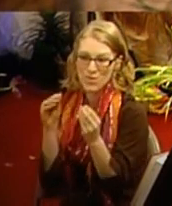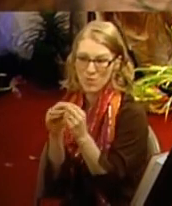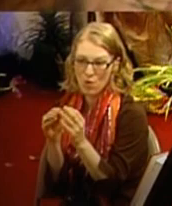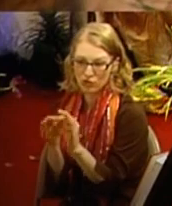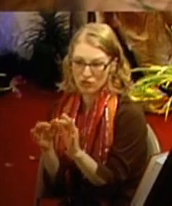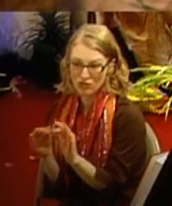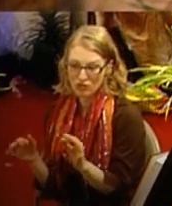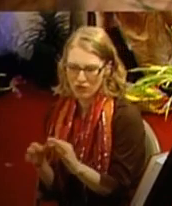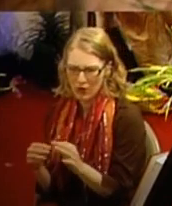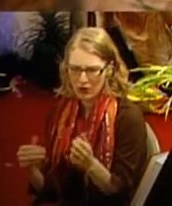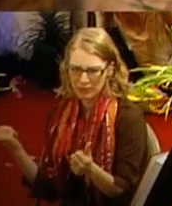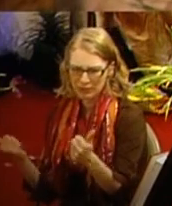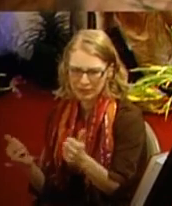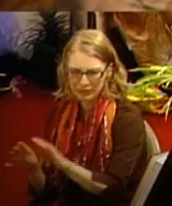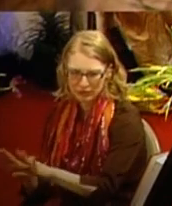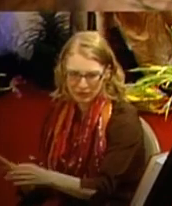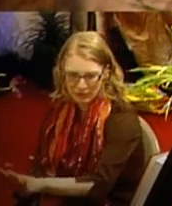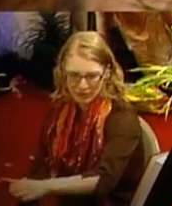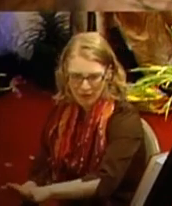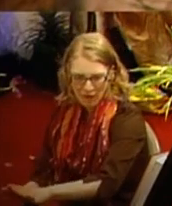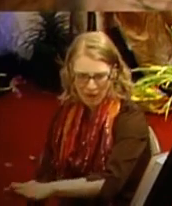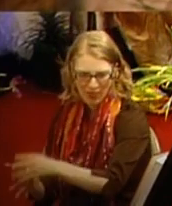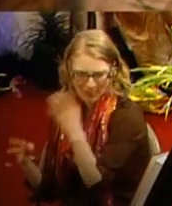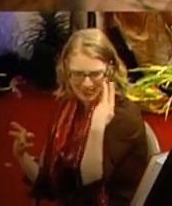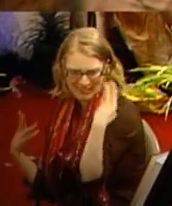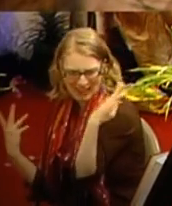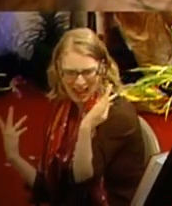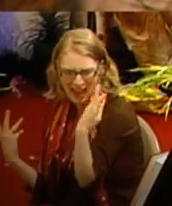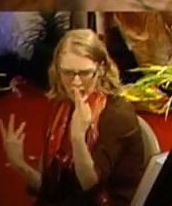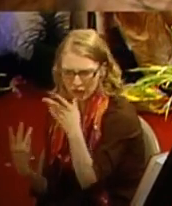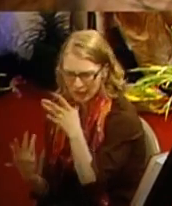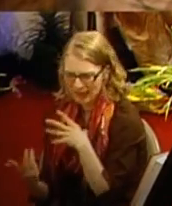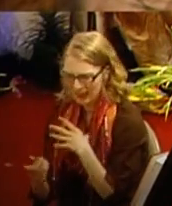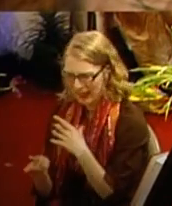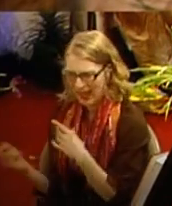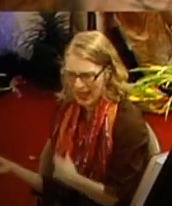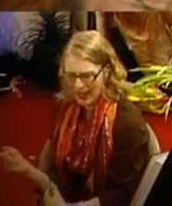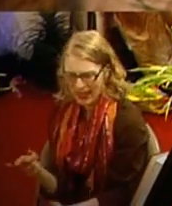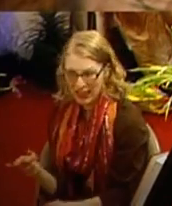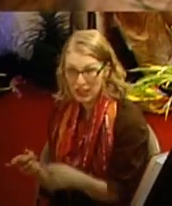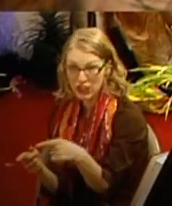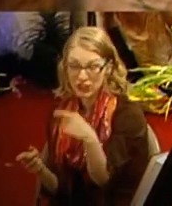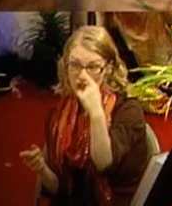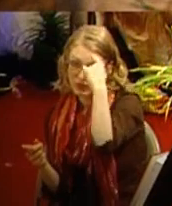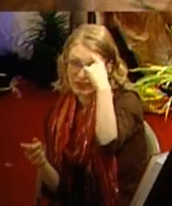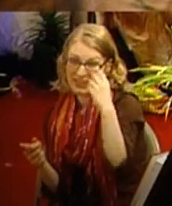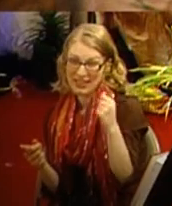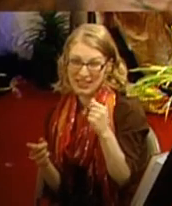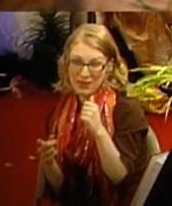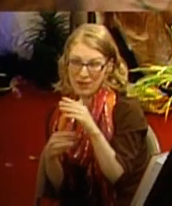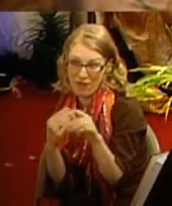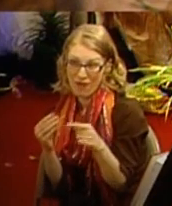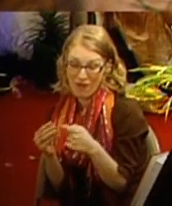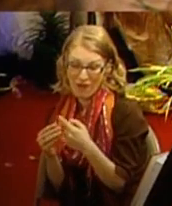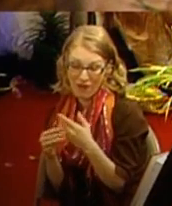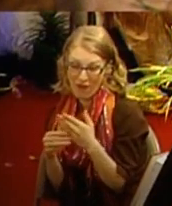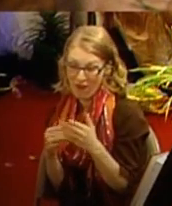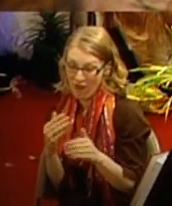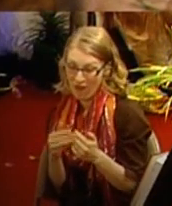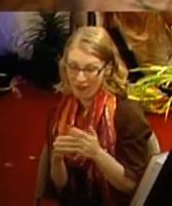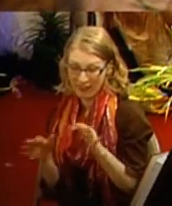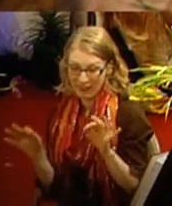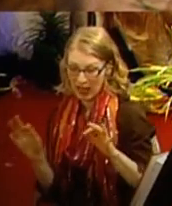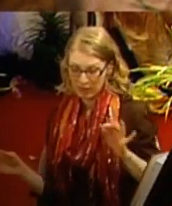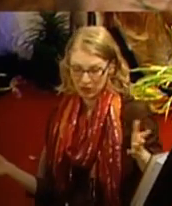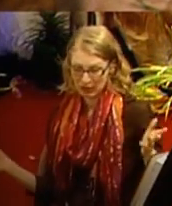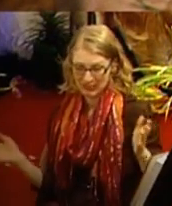Which door did he pick? Did he pick the tiger? Did he pick the lady? And you can think of all the permutations of that story. I'll